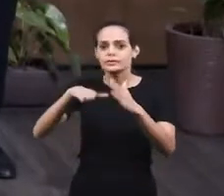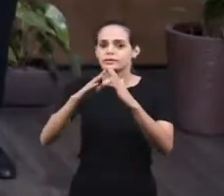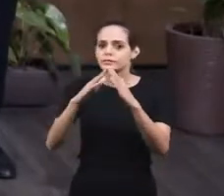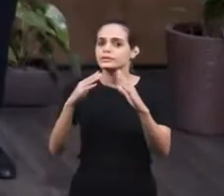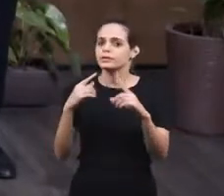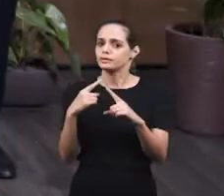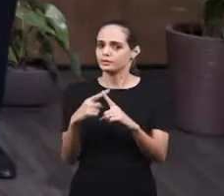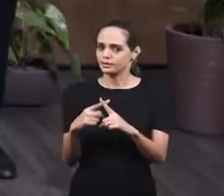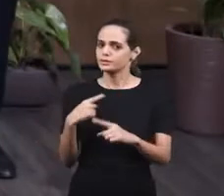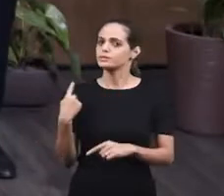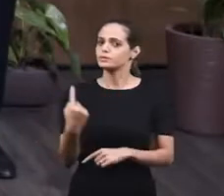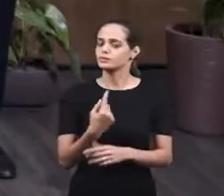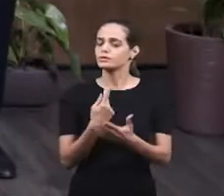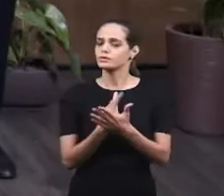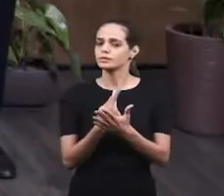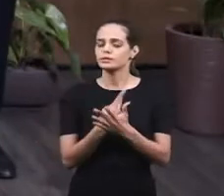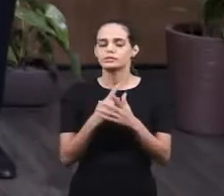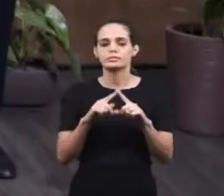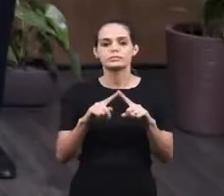church.